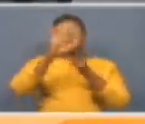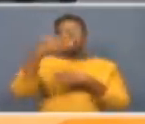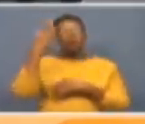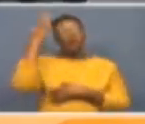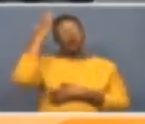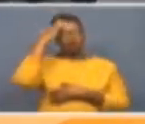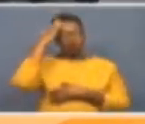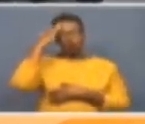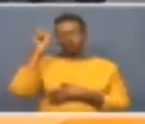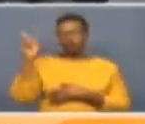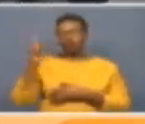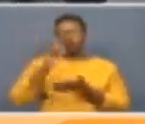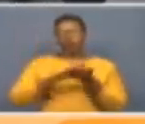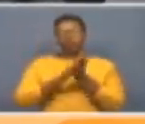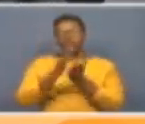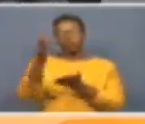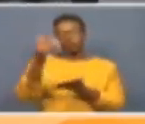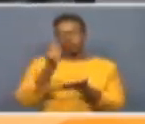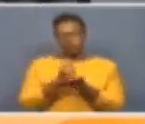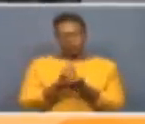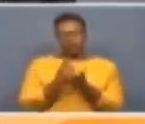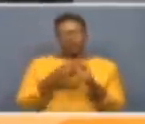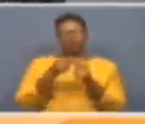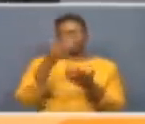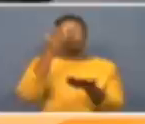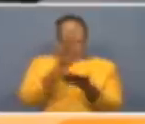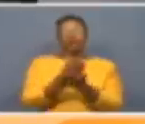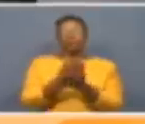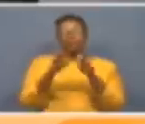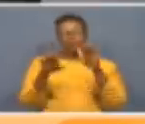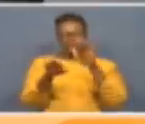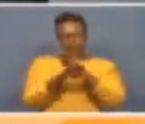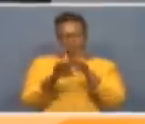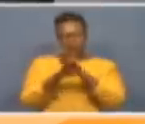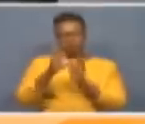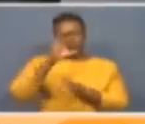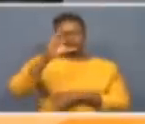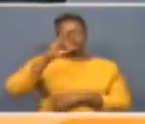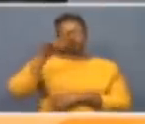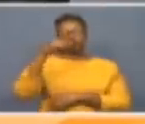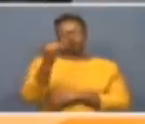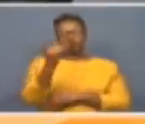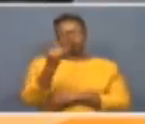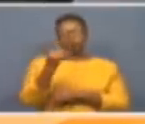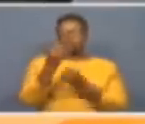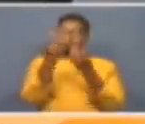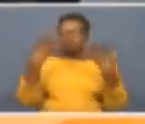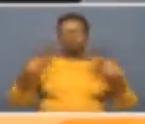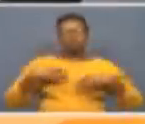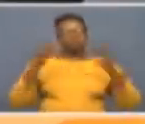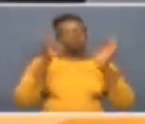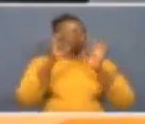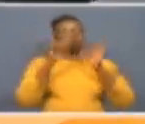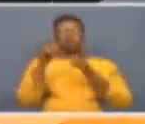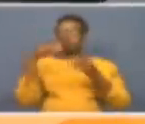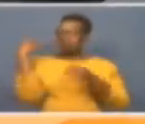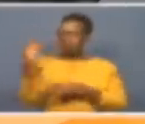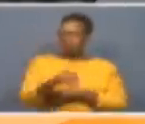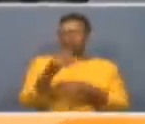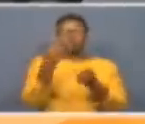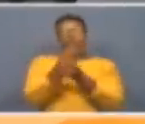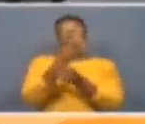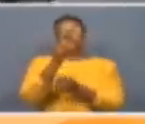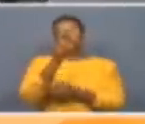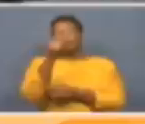Justice, nominated and confirmed as the Deputy Chief Justice, surprising many, beating 14 other candidates to become the Deputy Chief